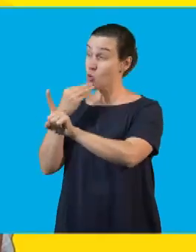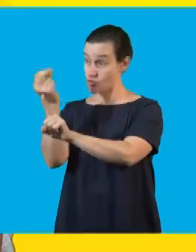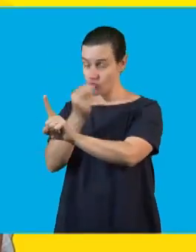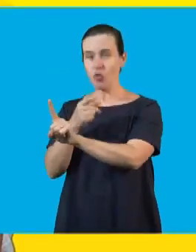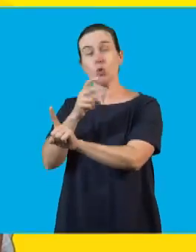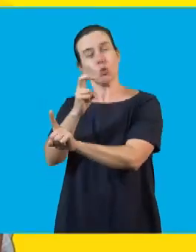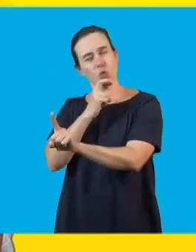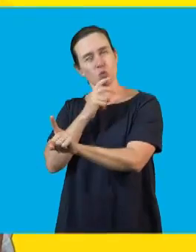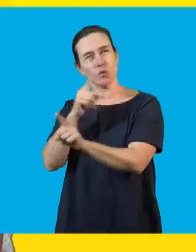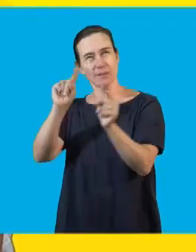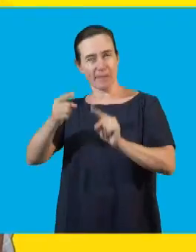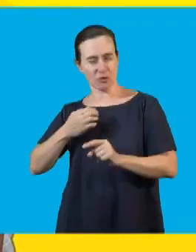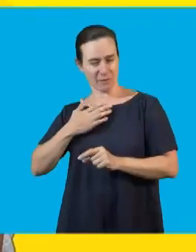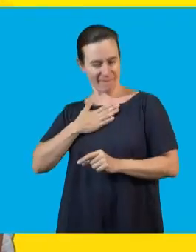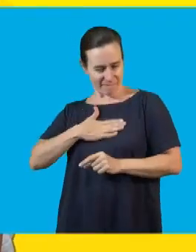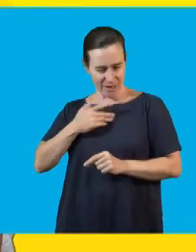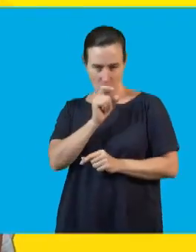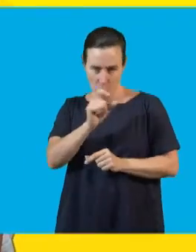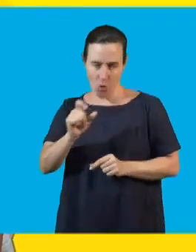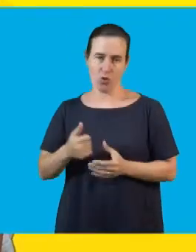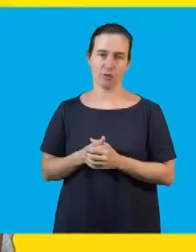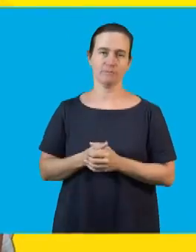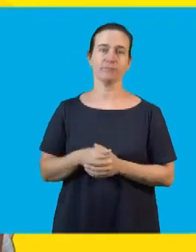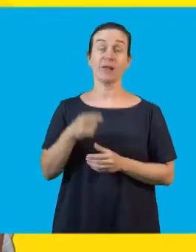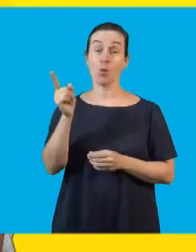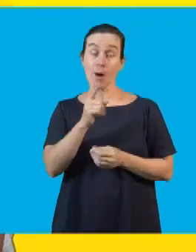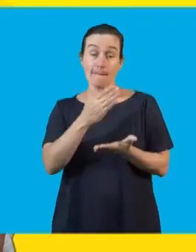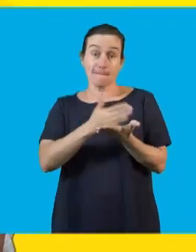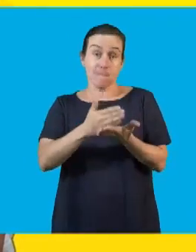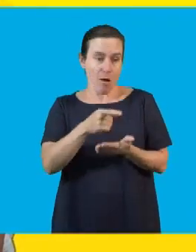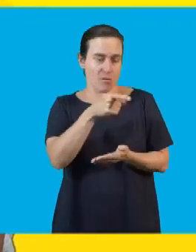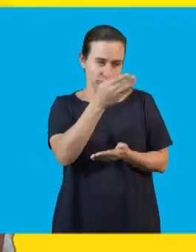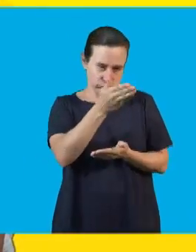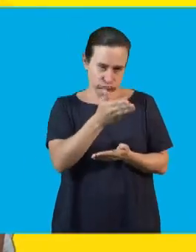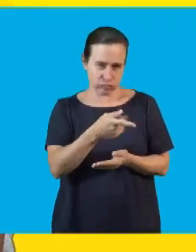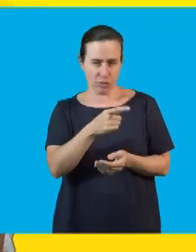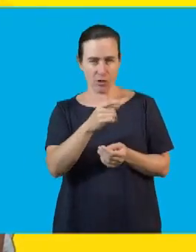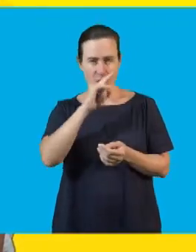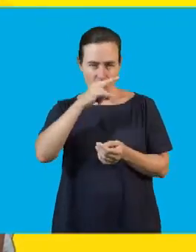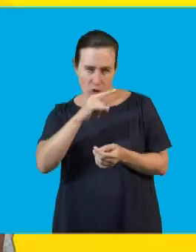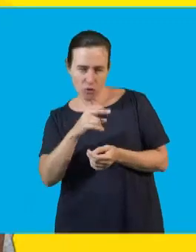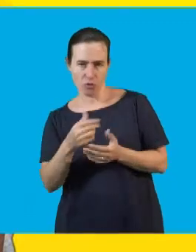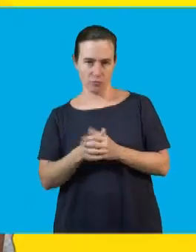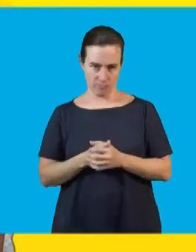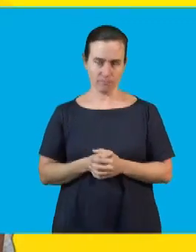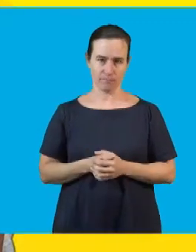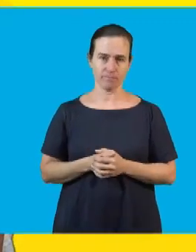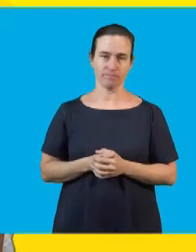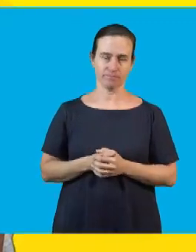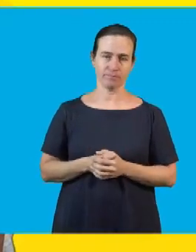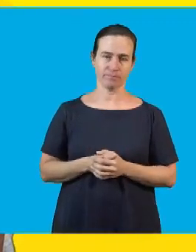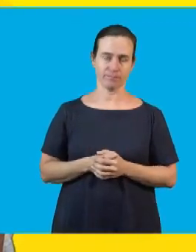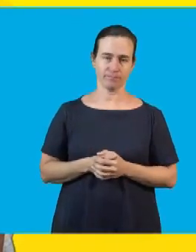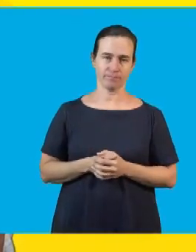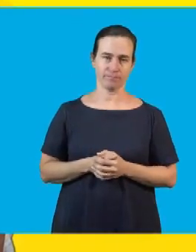he's trying to communicate. And then the features of the cartoon, because you must be able to respond to questions